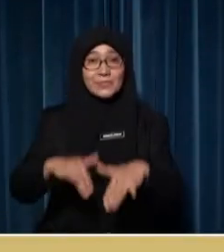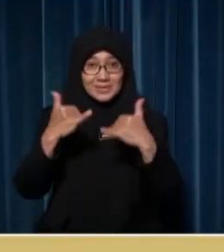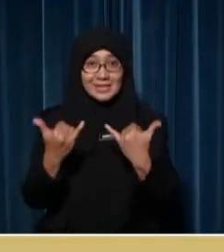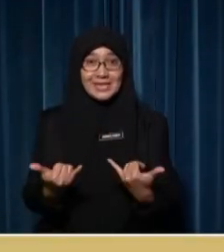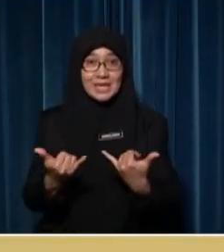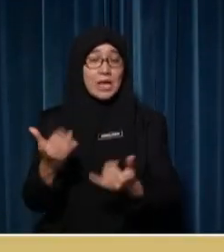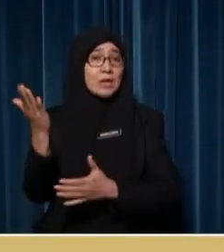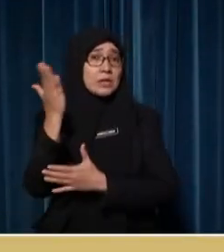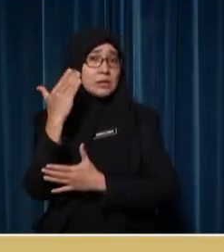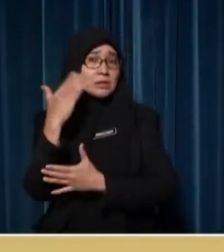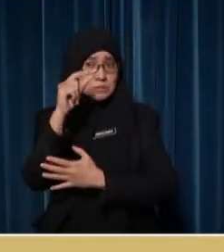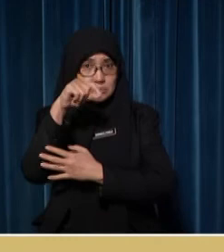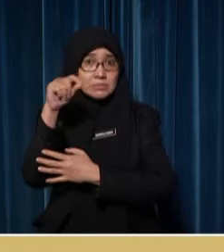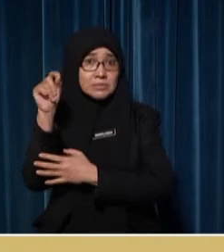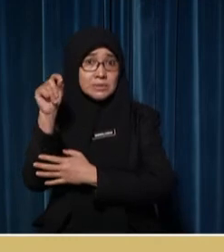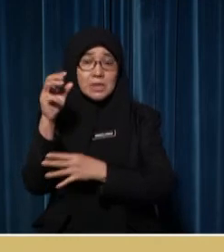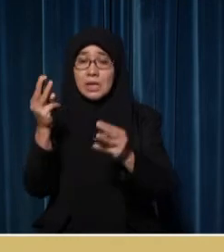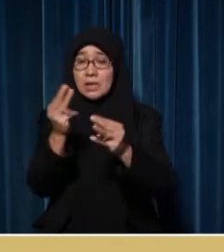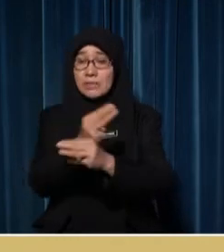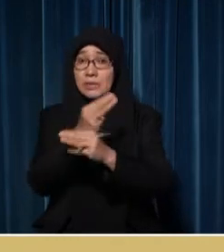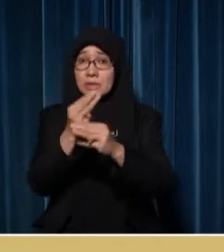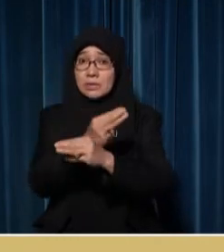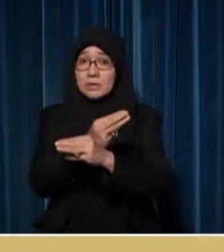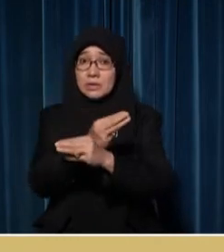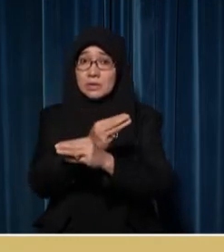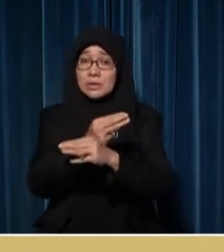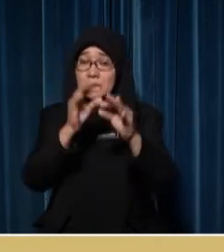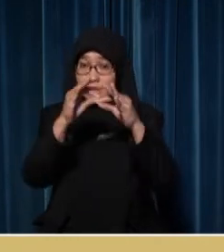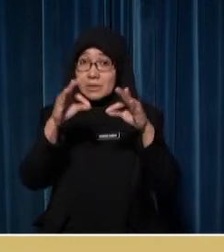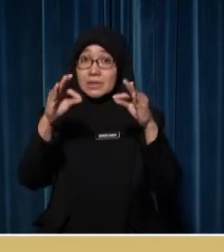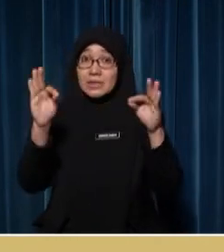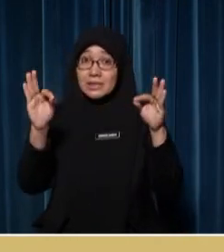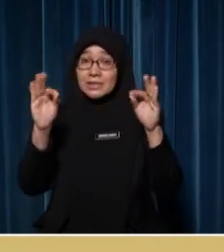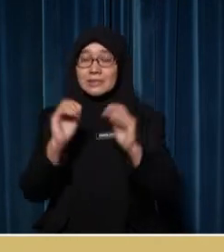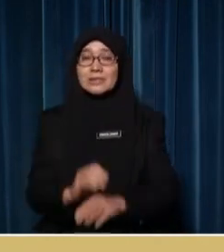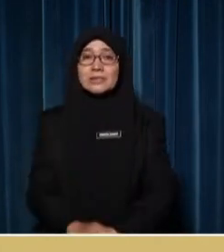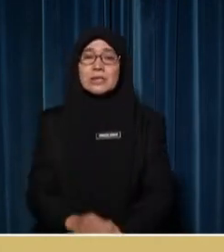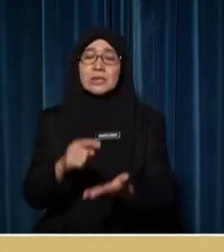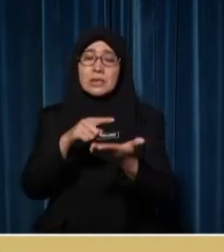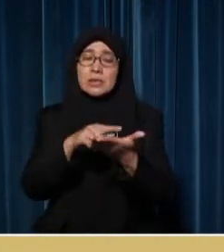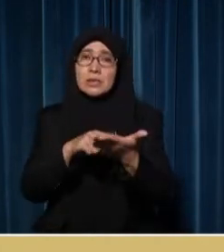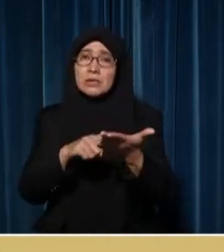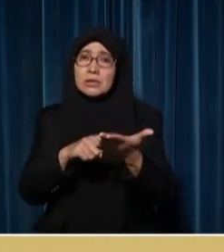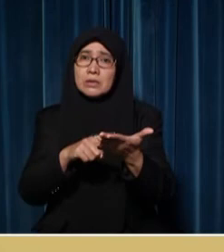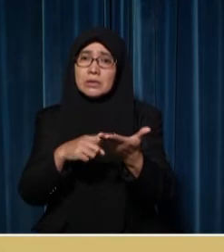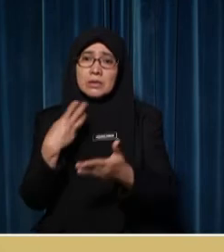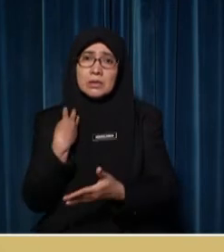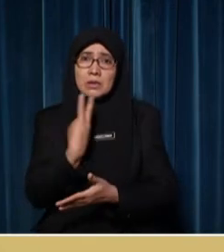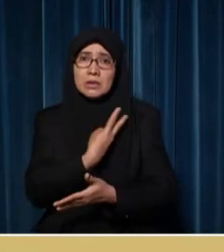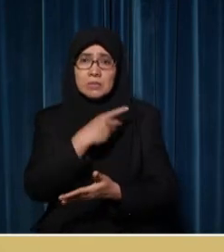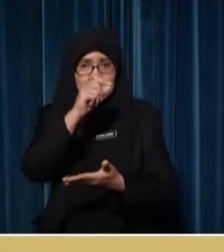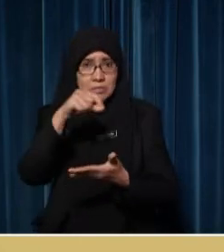Now, let's write the mathematical sentence. What should we write first?